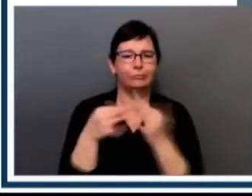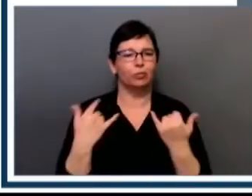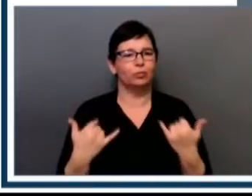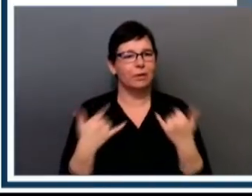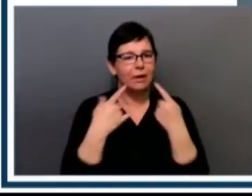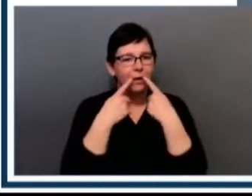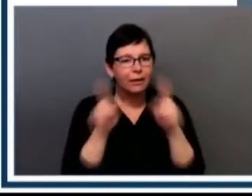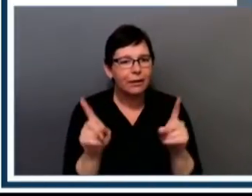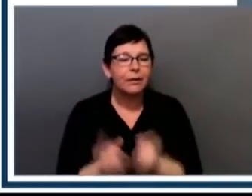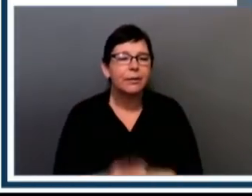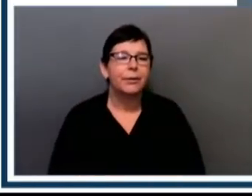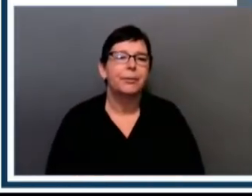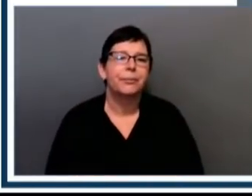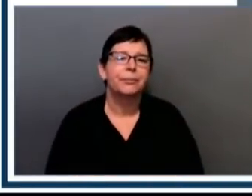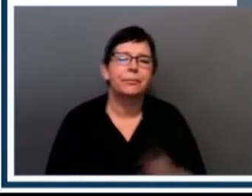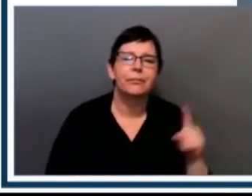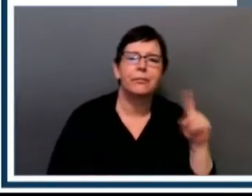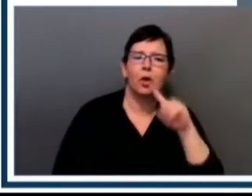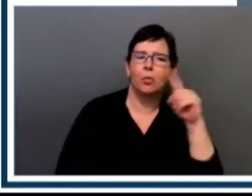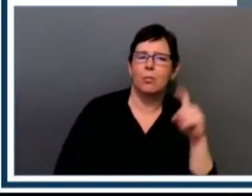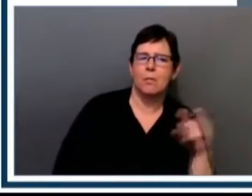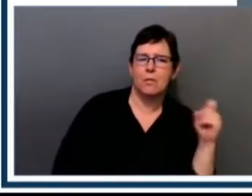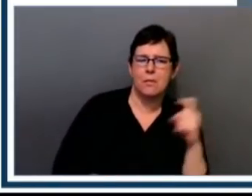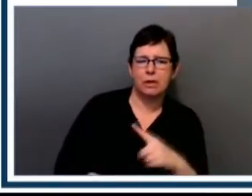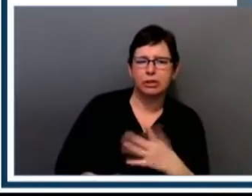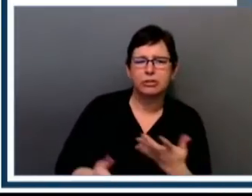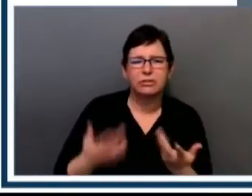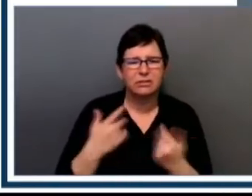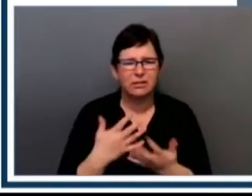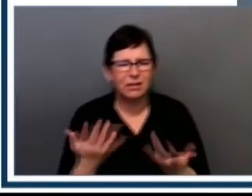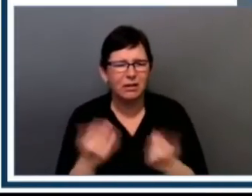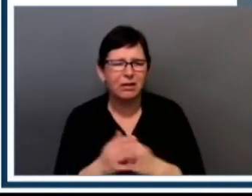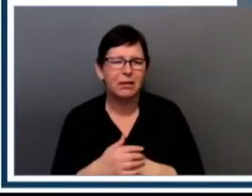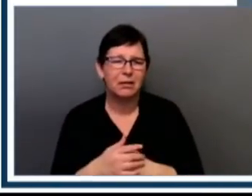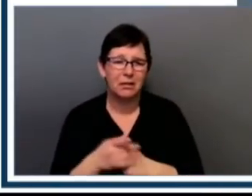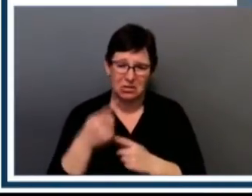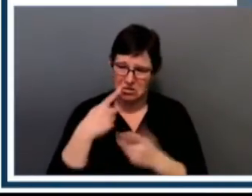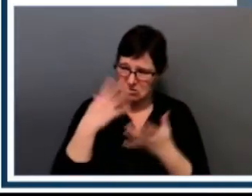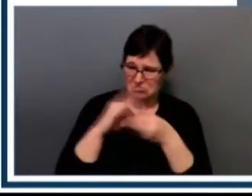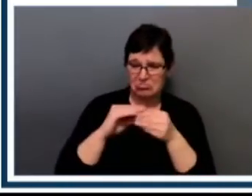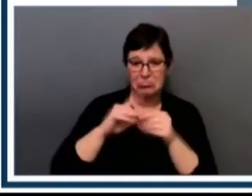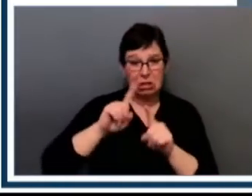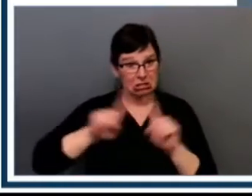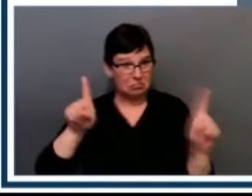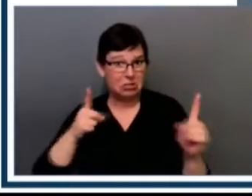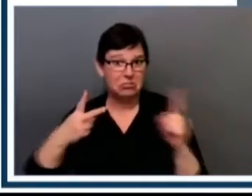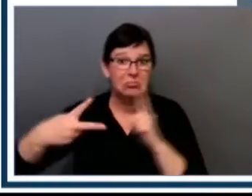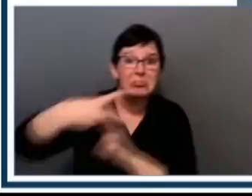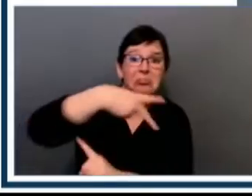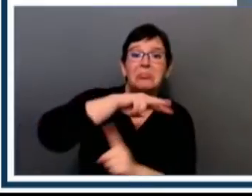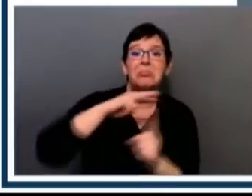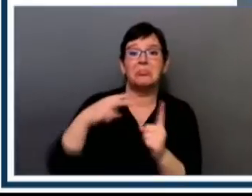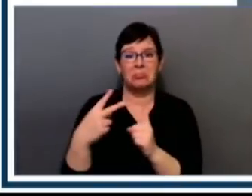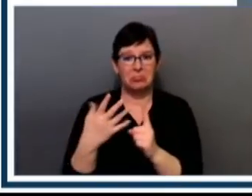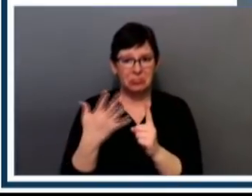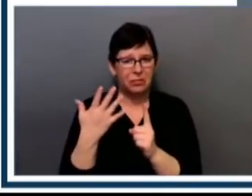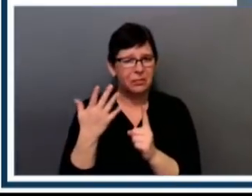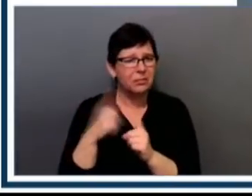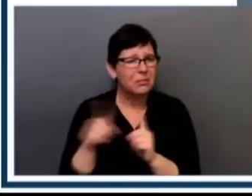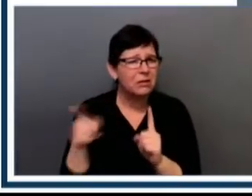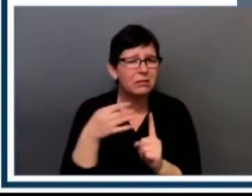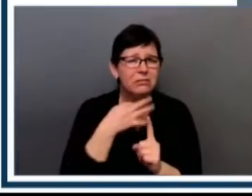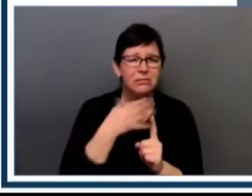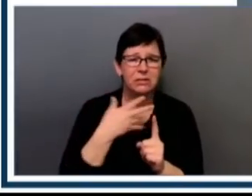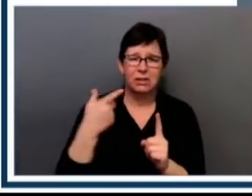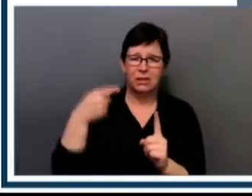the decision to do this, because ultimately you're the guy who makes the call, to what degree was it influenced by the fact that it seems like every other province